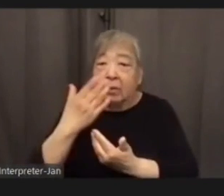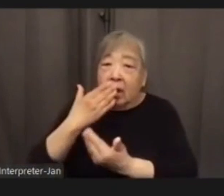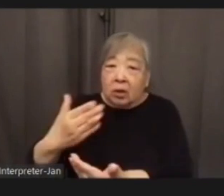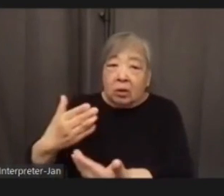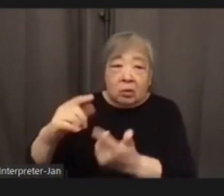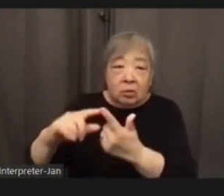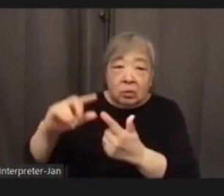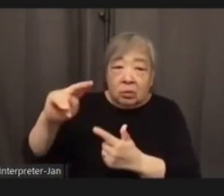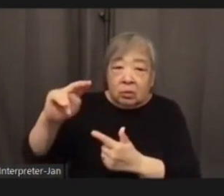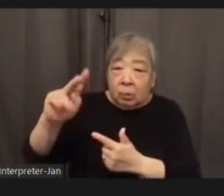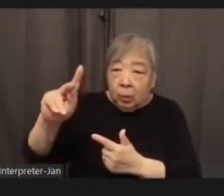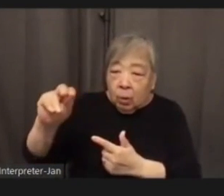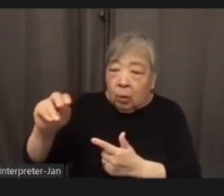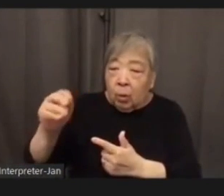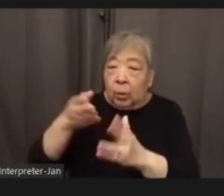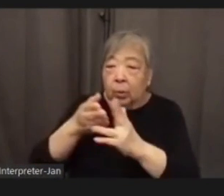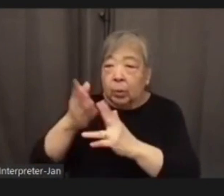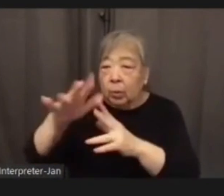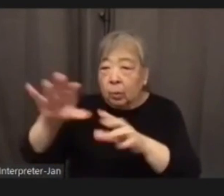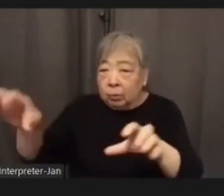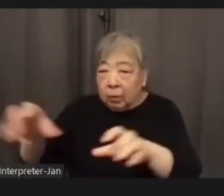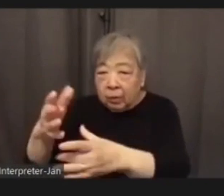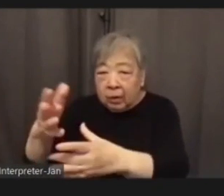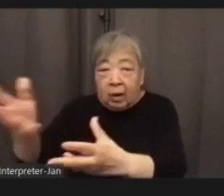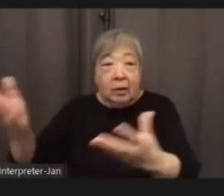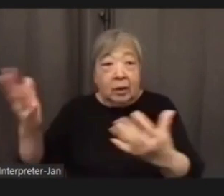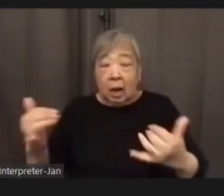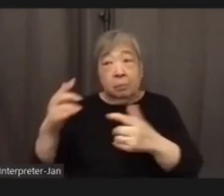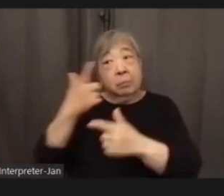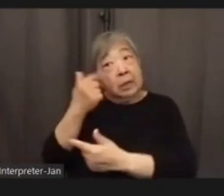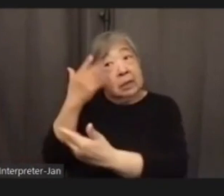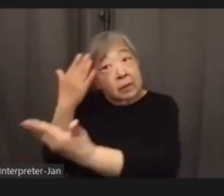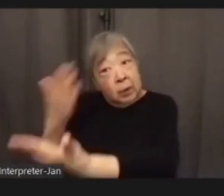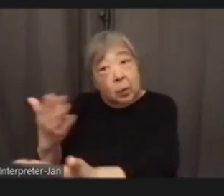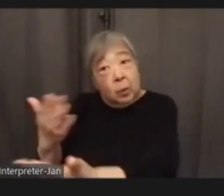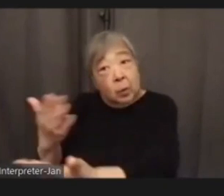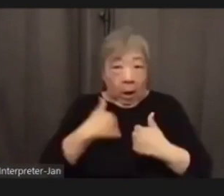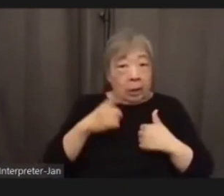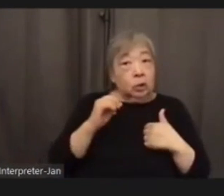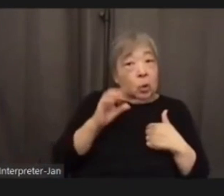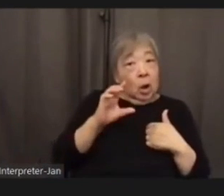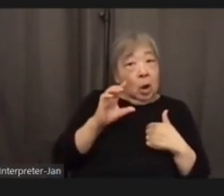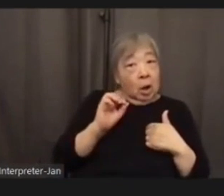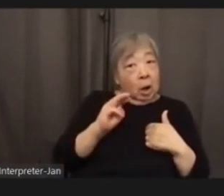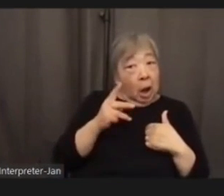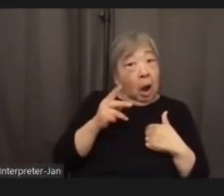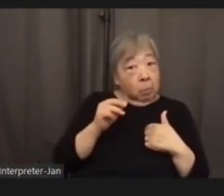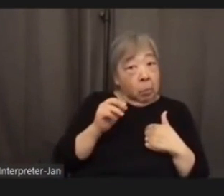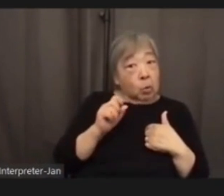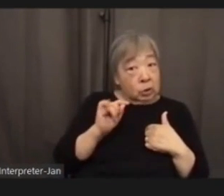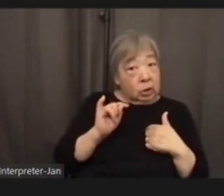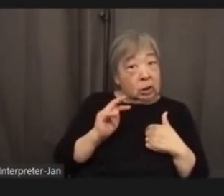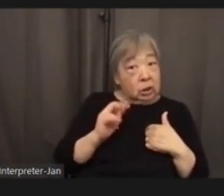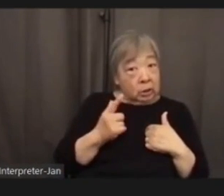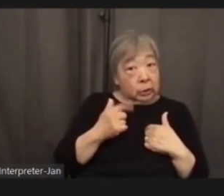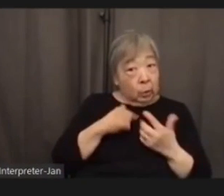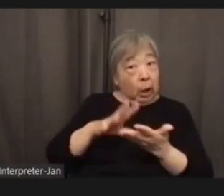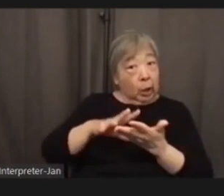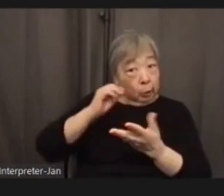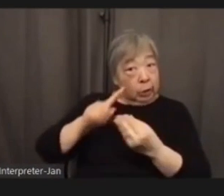activities, I now do bokashi composting. So, I mean, the things we learn from music and beyond,